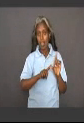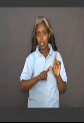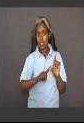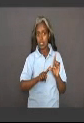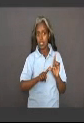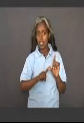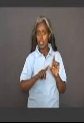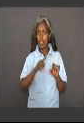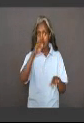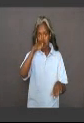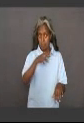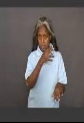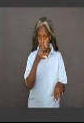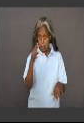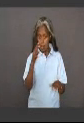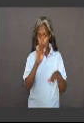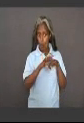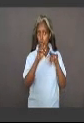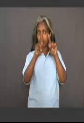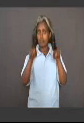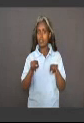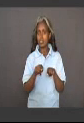in the table on the screen.